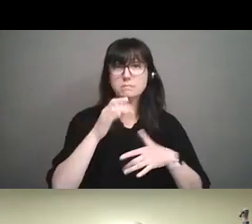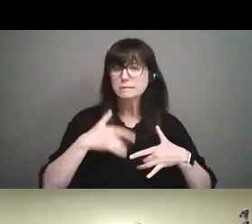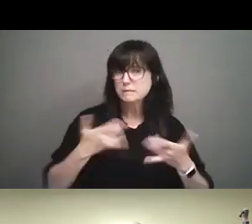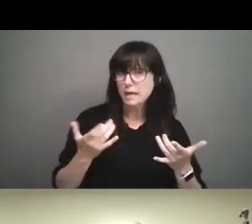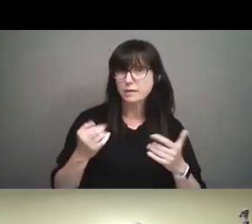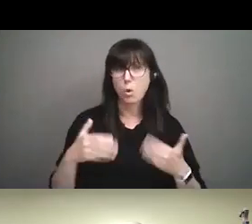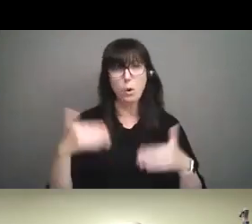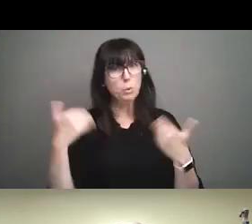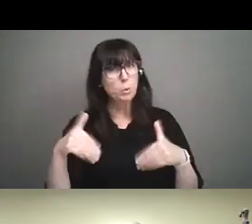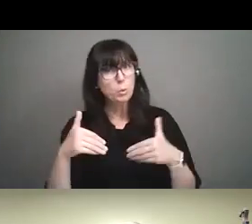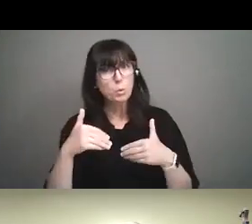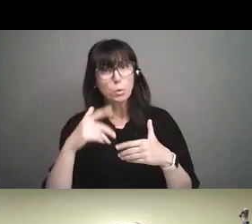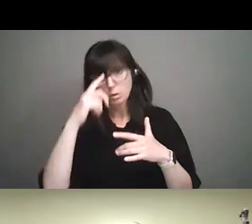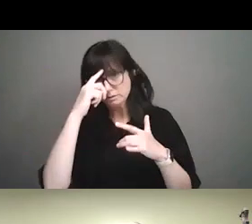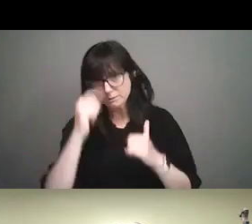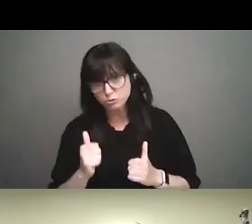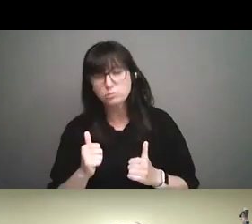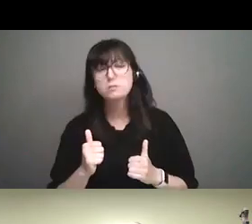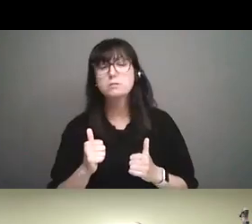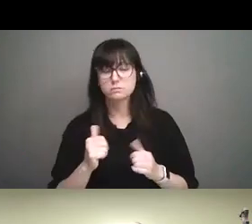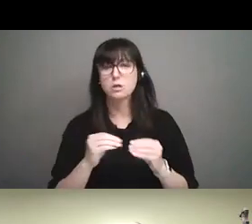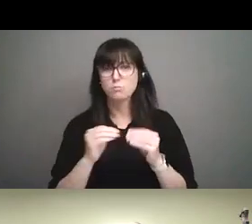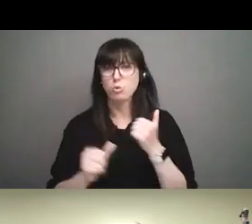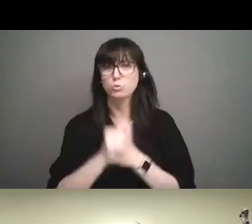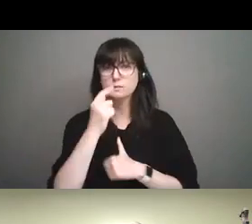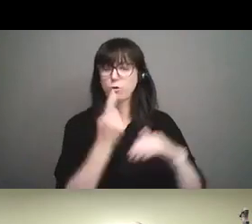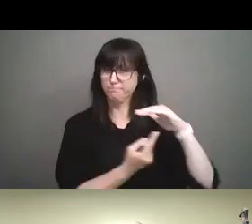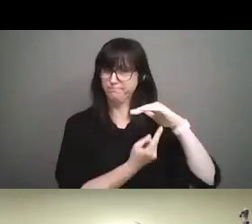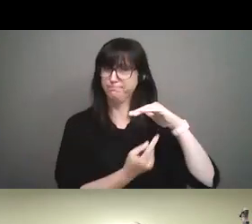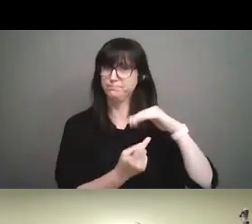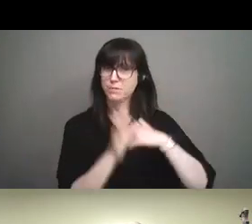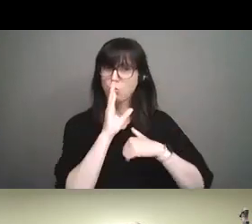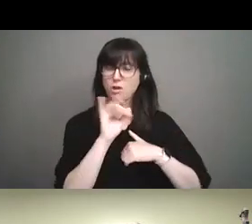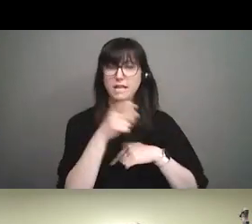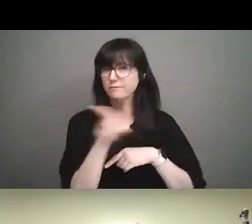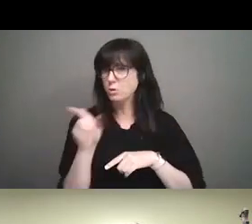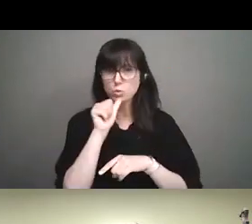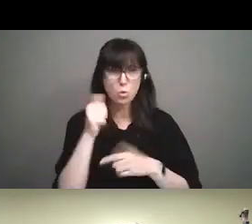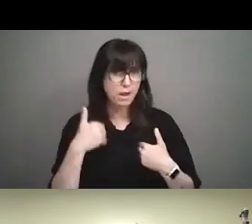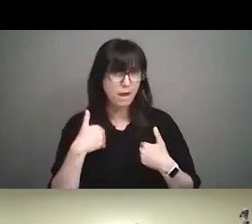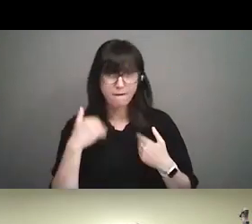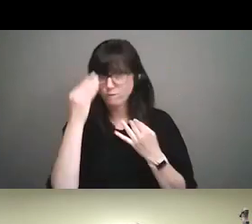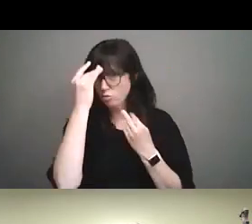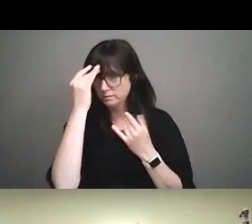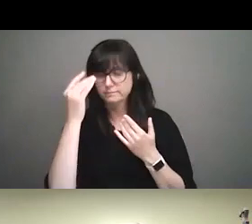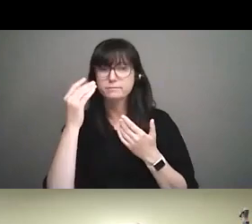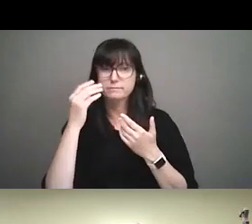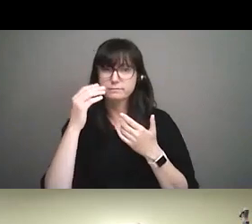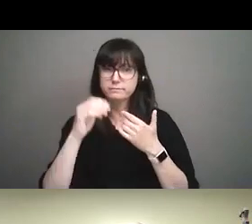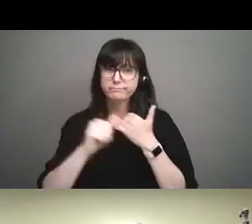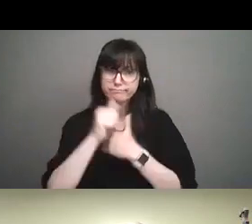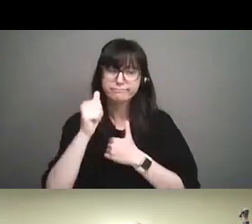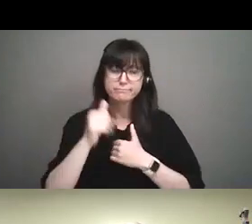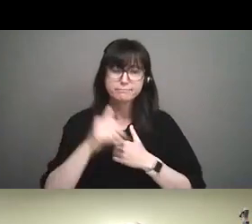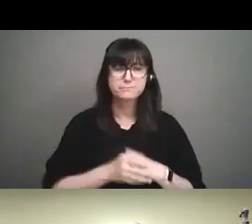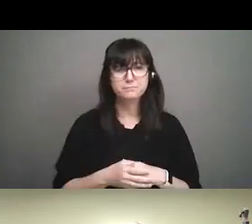an actual dementia, are much more at risk of isolation than individuals without cognitive impairment. And